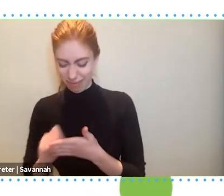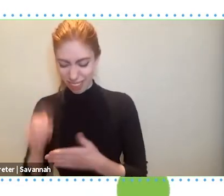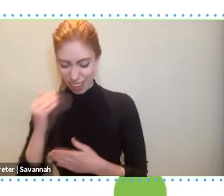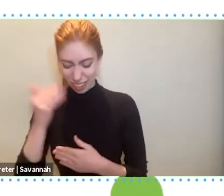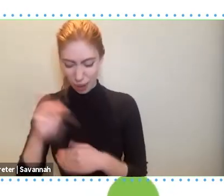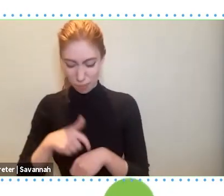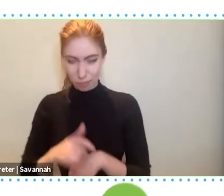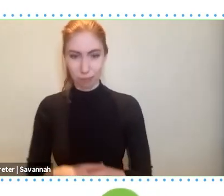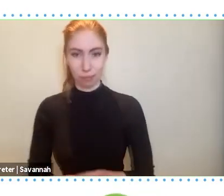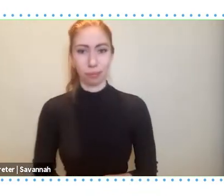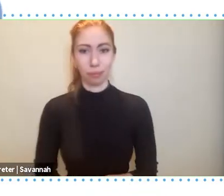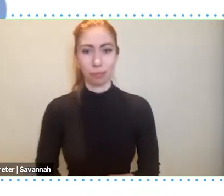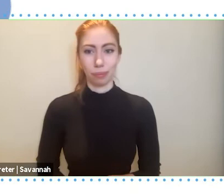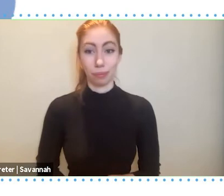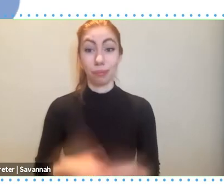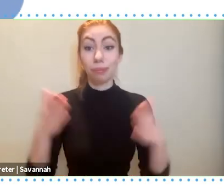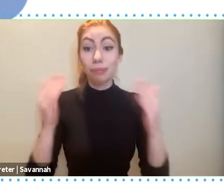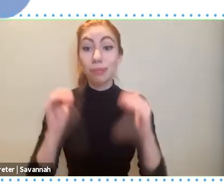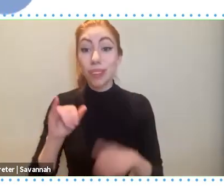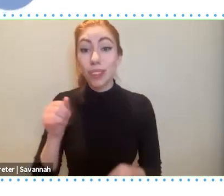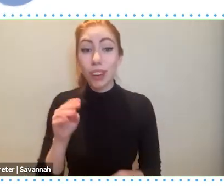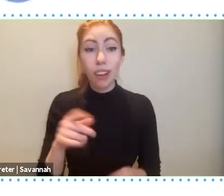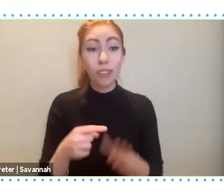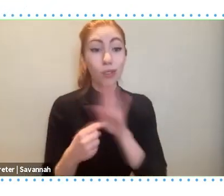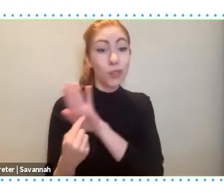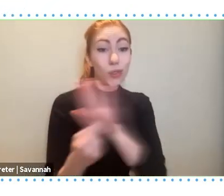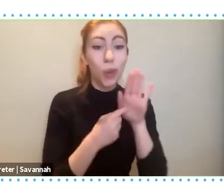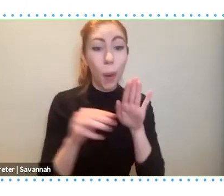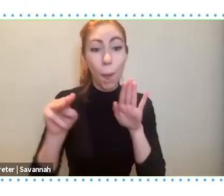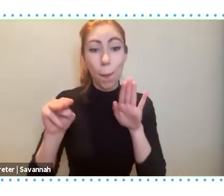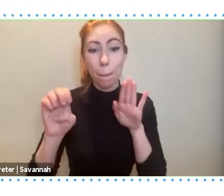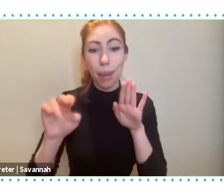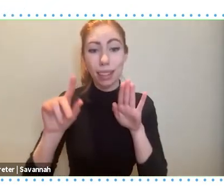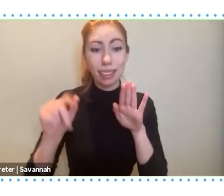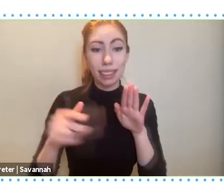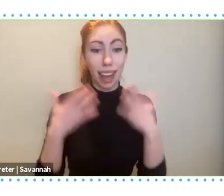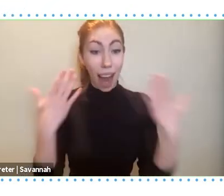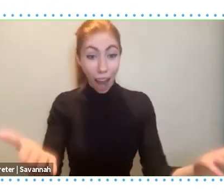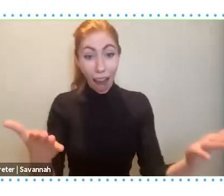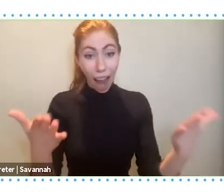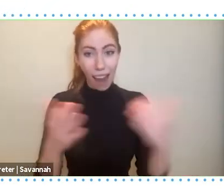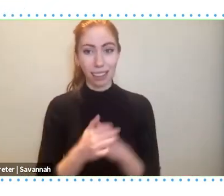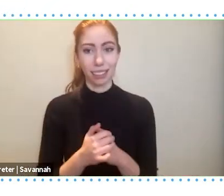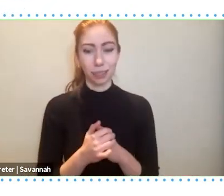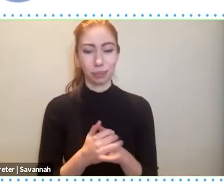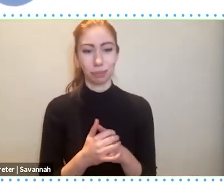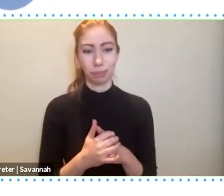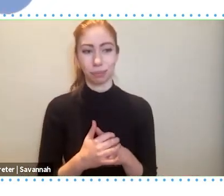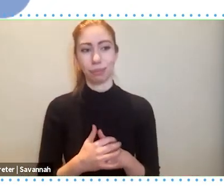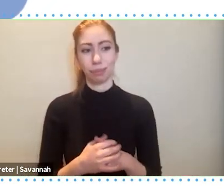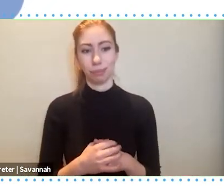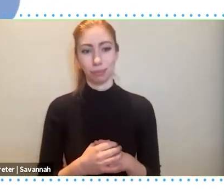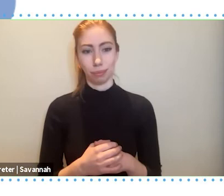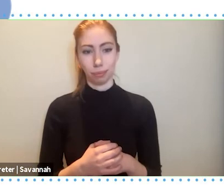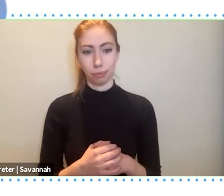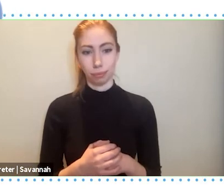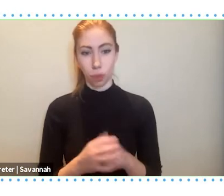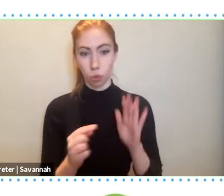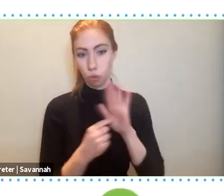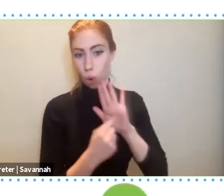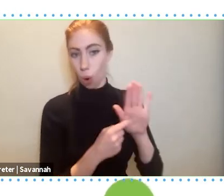happens. Here, look, here's some pictures. There you go. So this is interesting. Here's who's in the